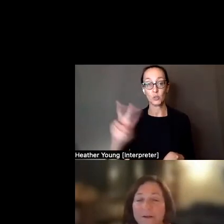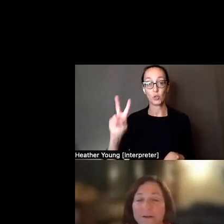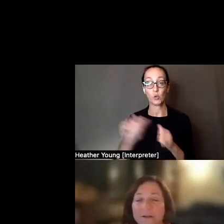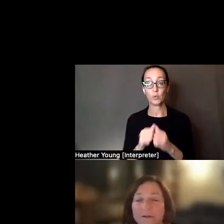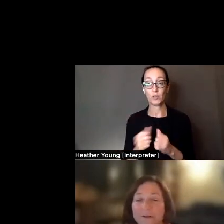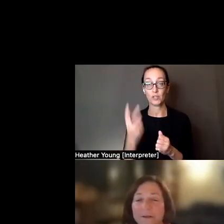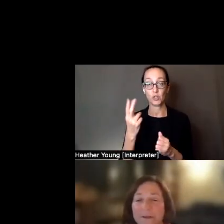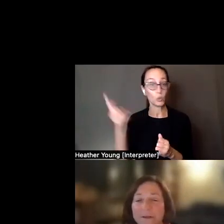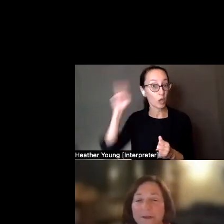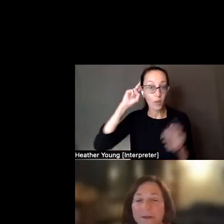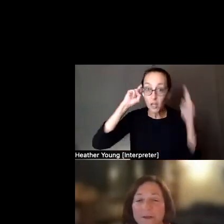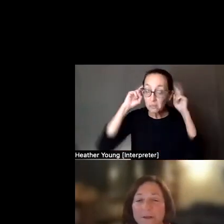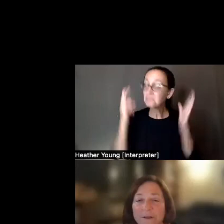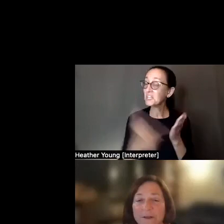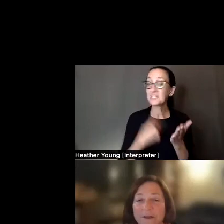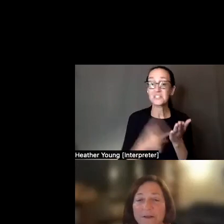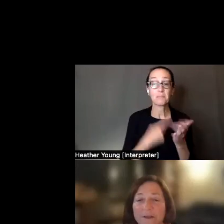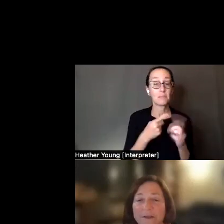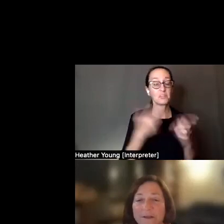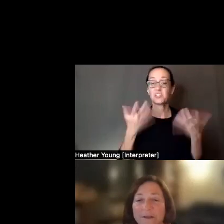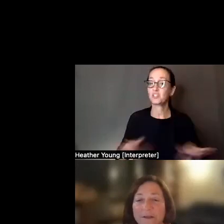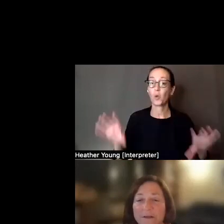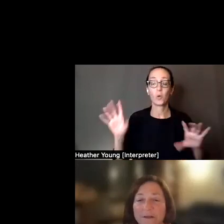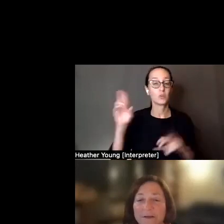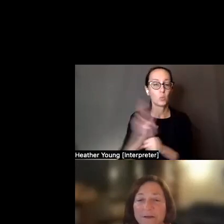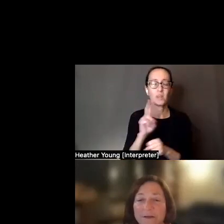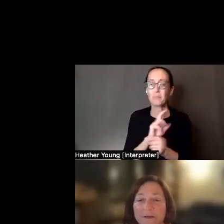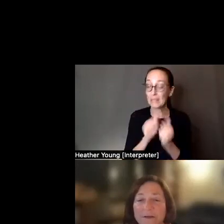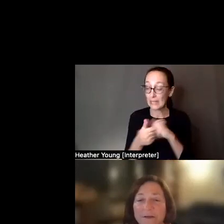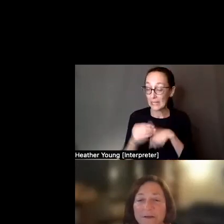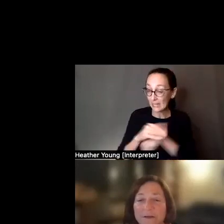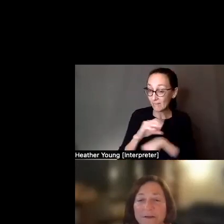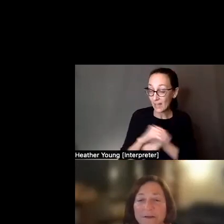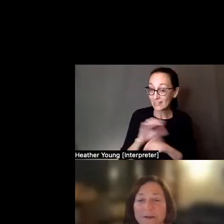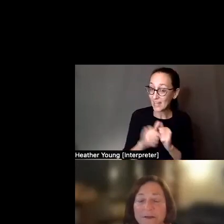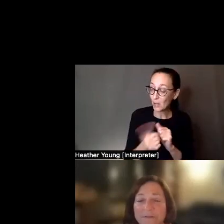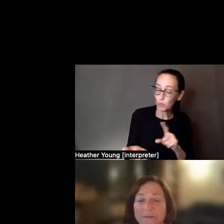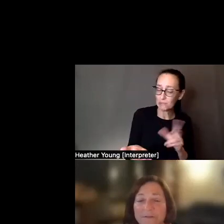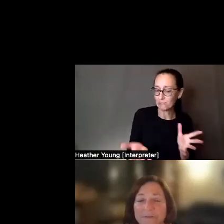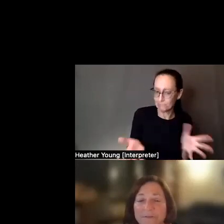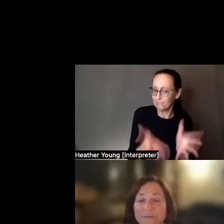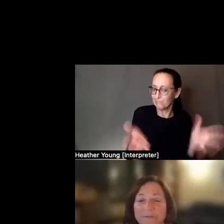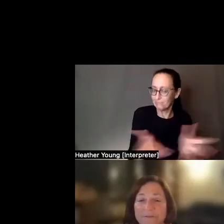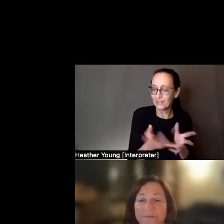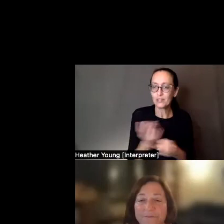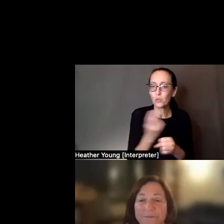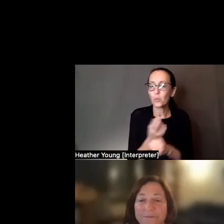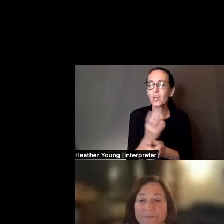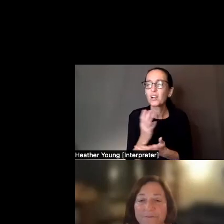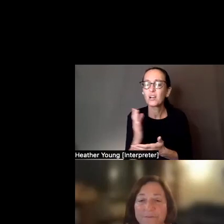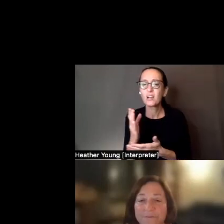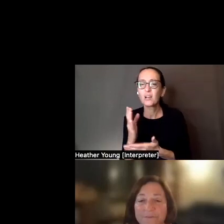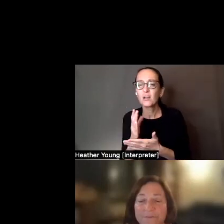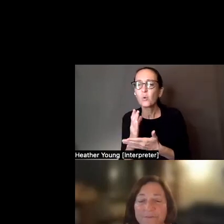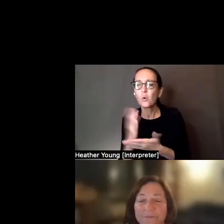Some days she does not want to wear them. Any advice on how to get her to wear them? What are some reasons why you wouldn't feel like wearing